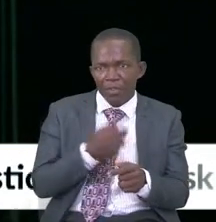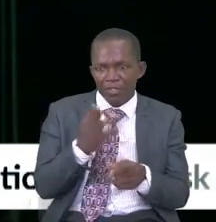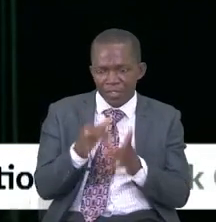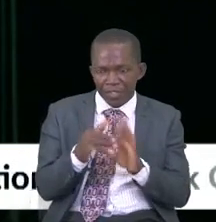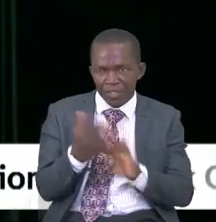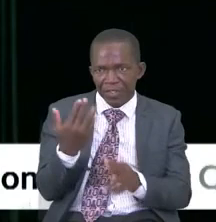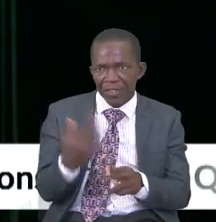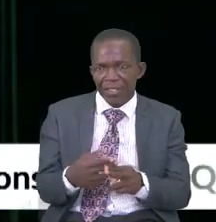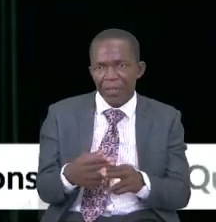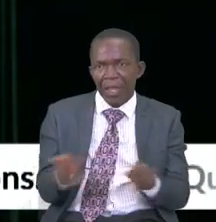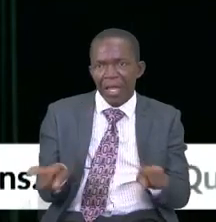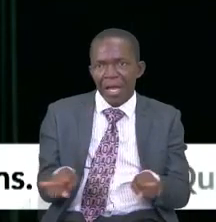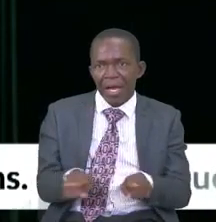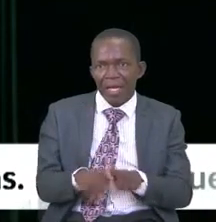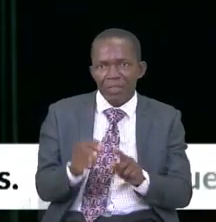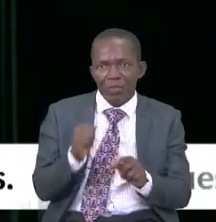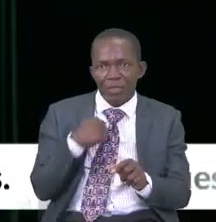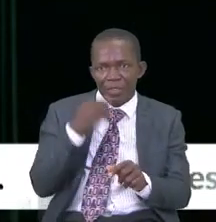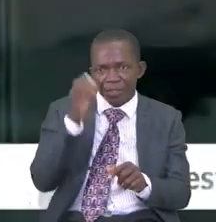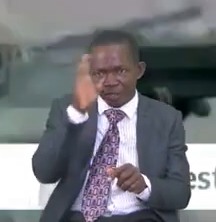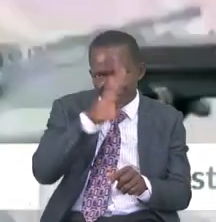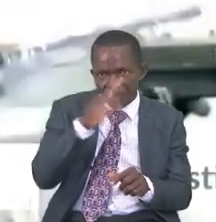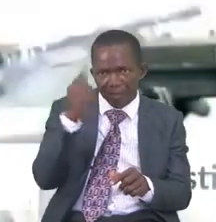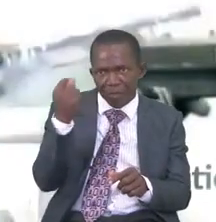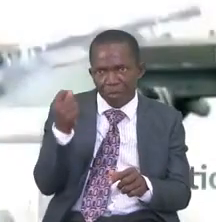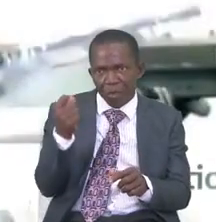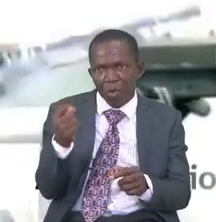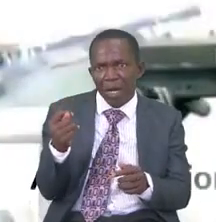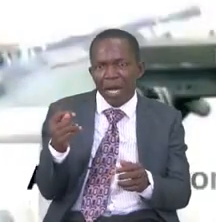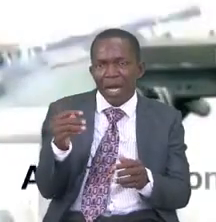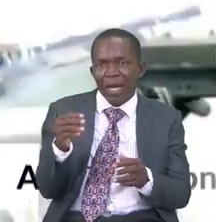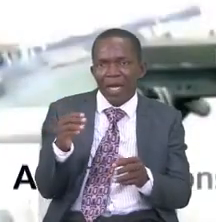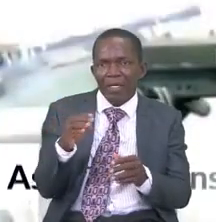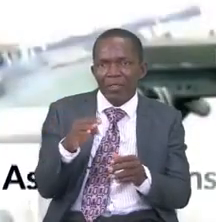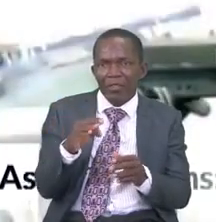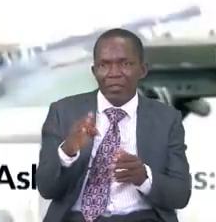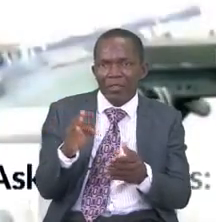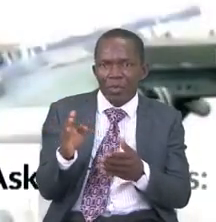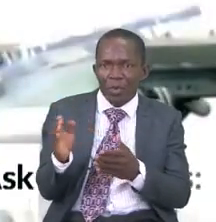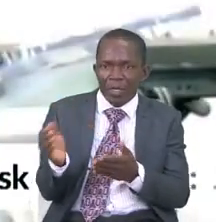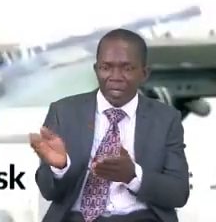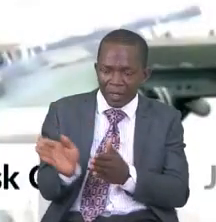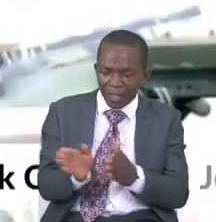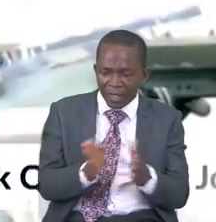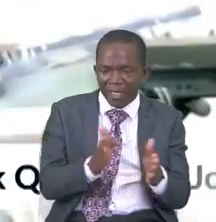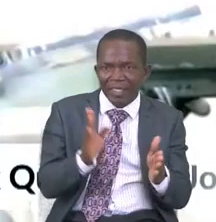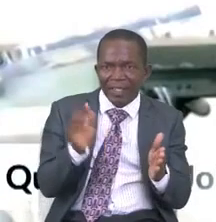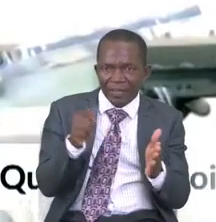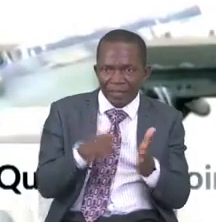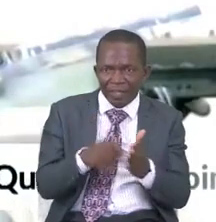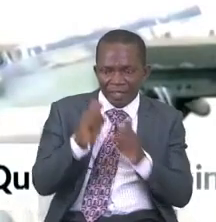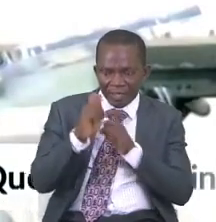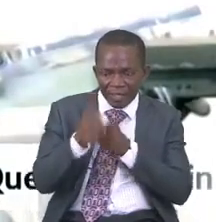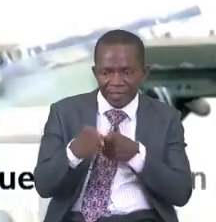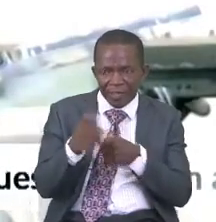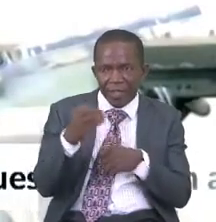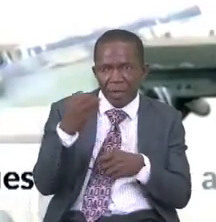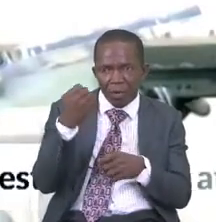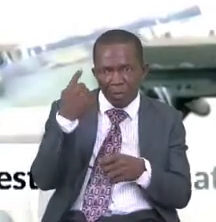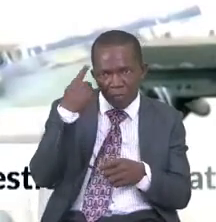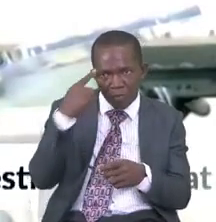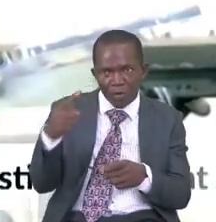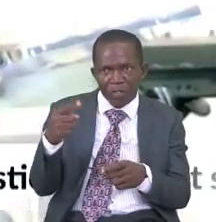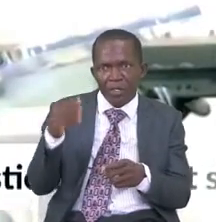to harness the gifts of the entire church for the work of evangelism, as